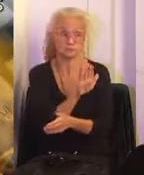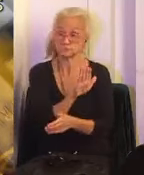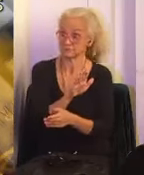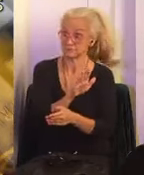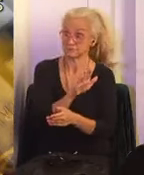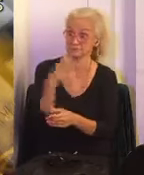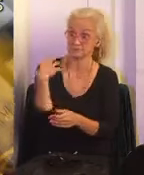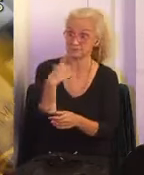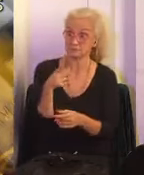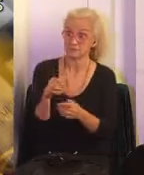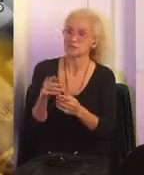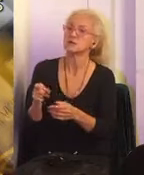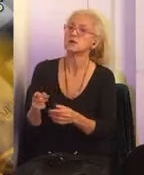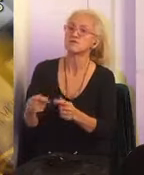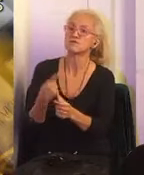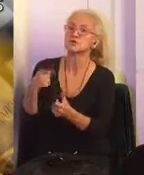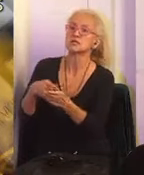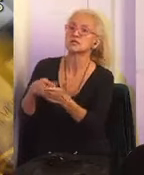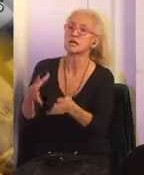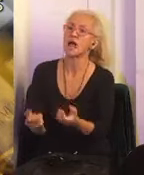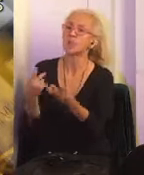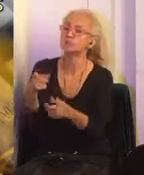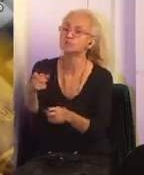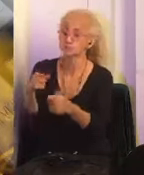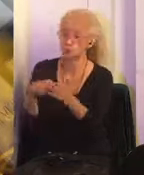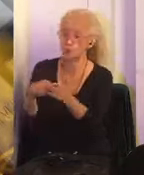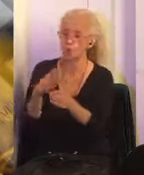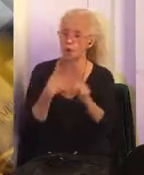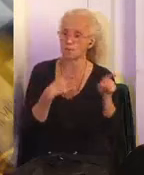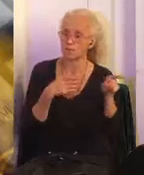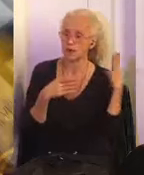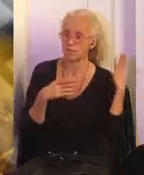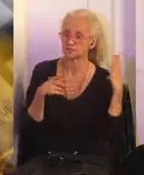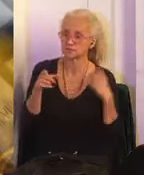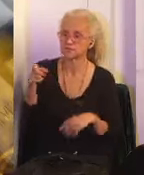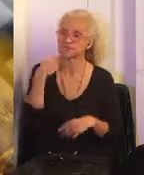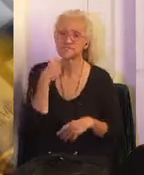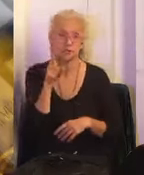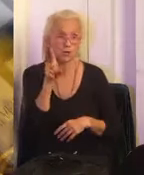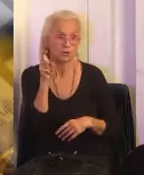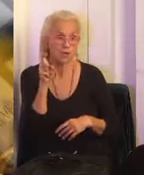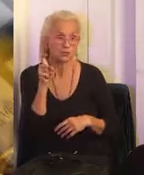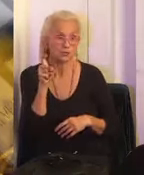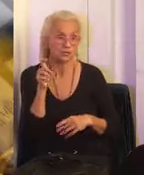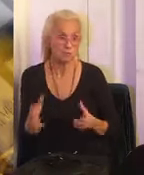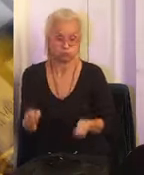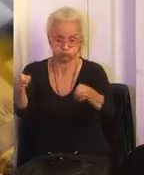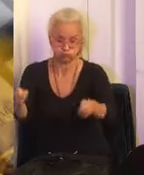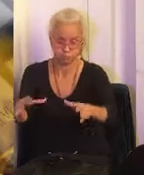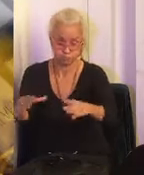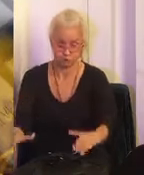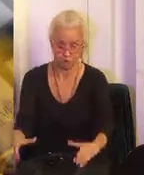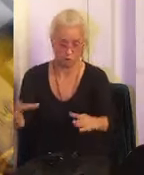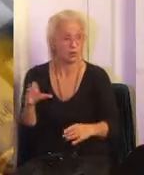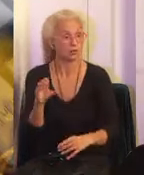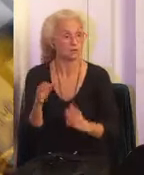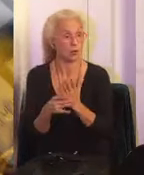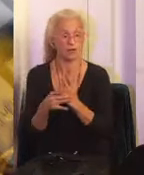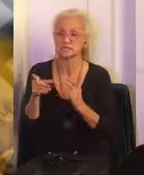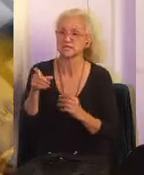first debtor, "How much do you owe my boss?" The debtor replied, 100 barrels of oil. The manager said,